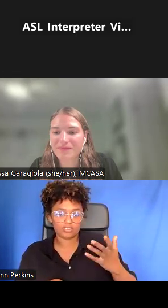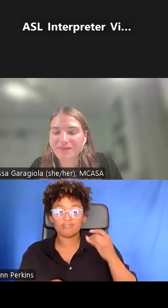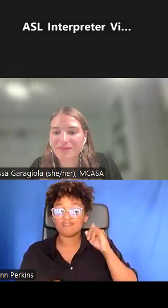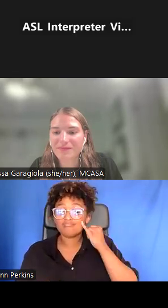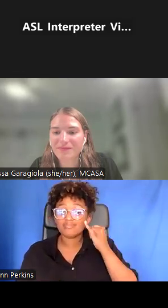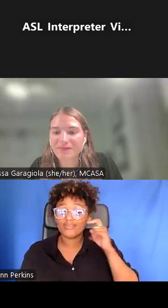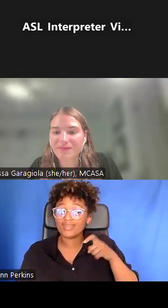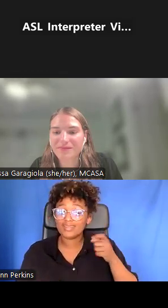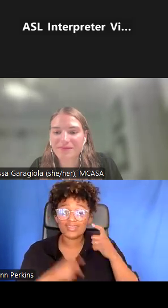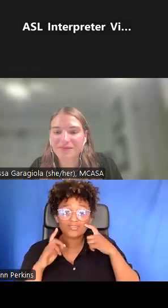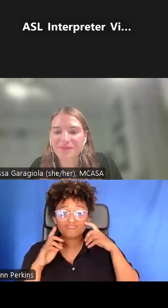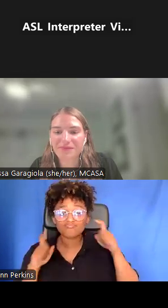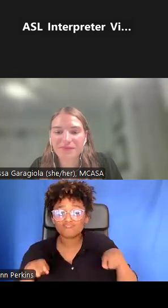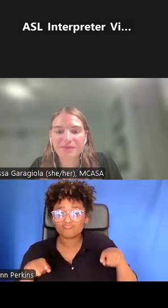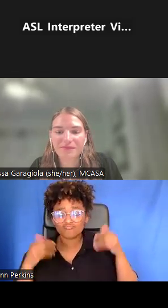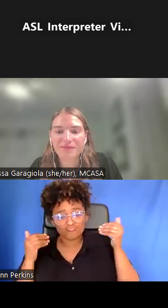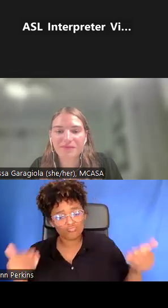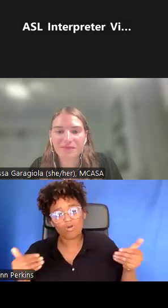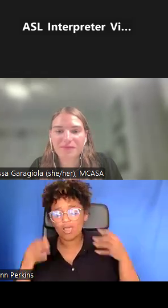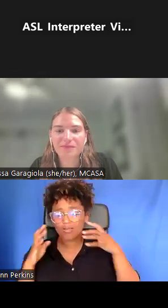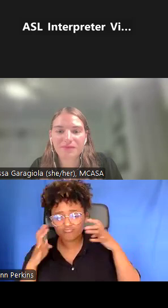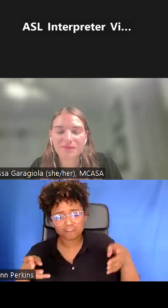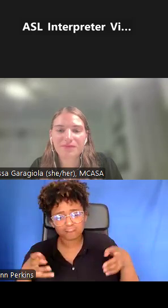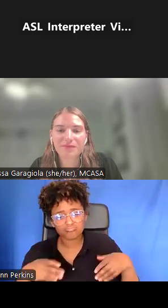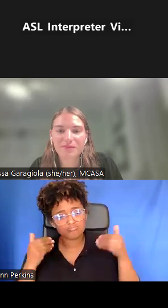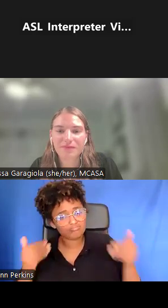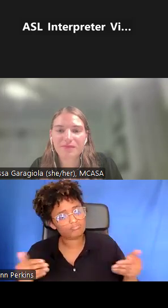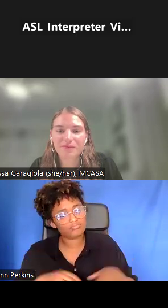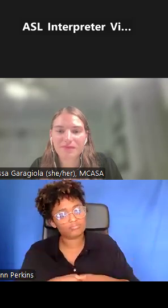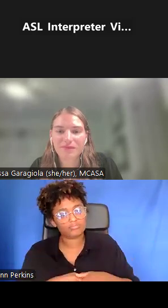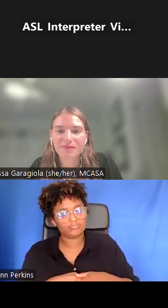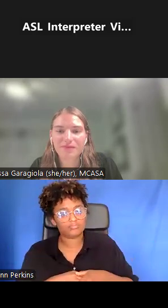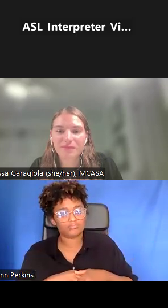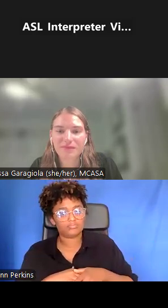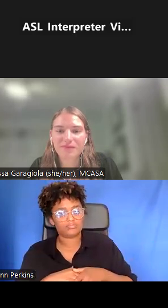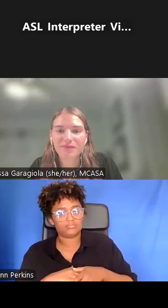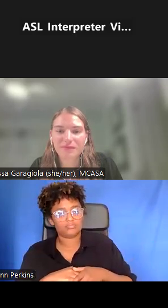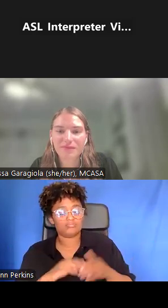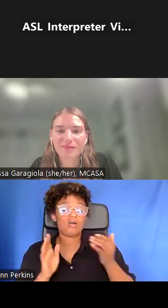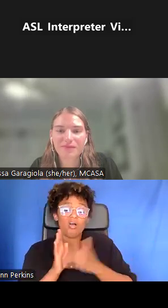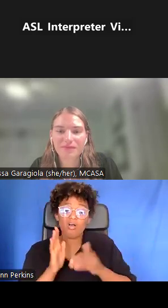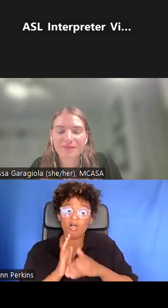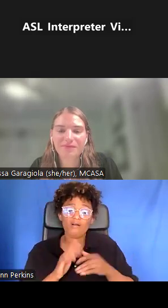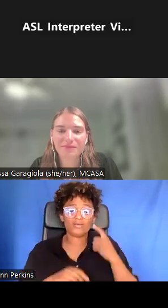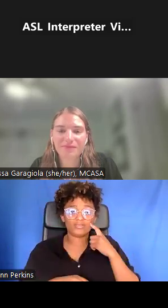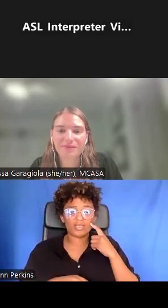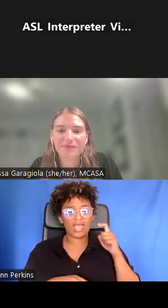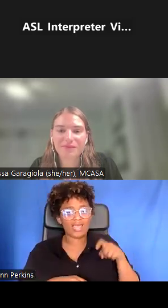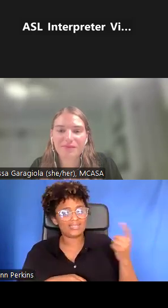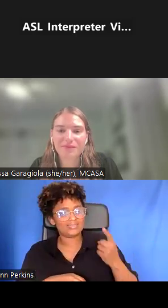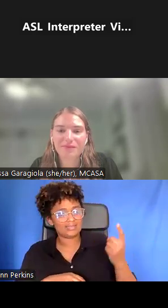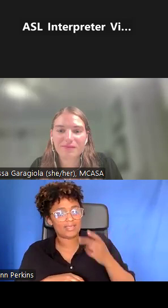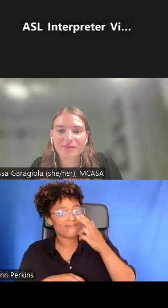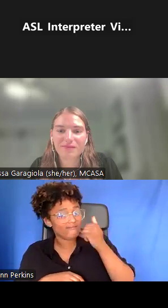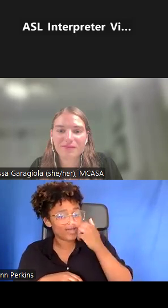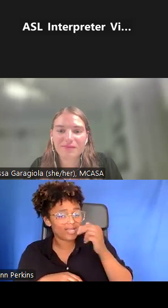that emotional release. I mean, lots of people are going to be like, I just need something that's funny. I need something to watch something that is funny, or I need to